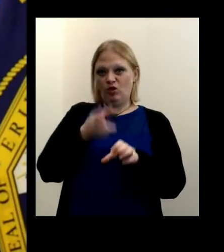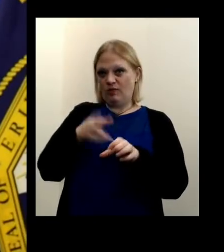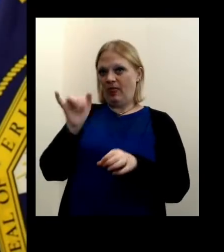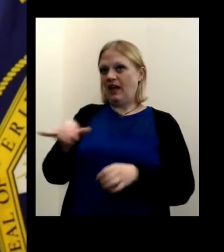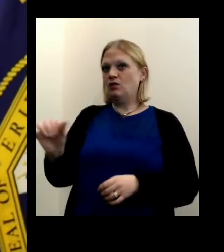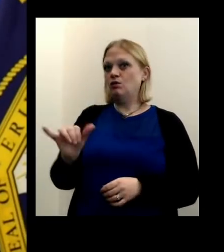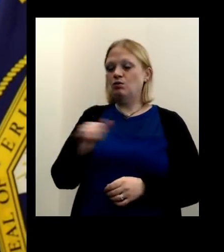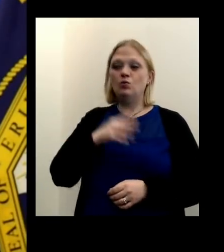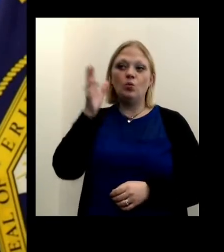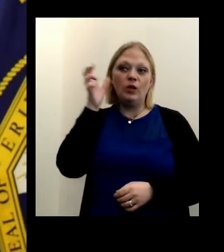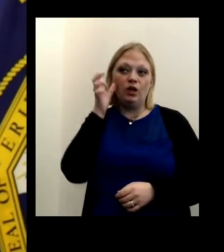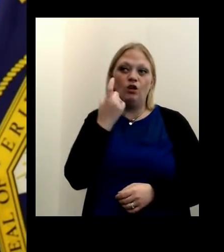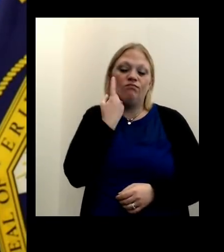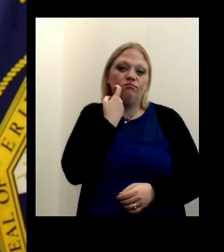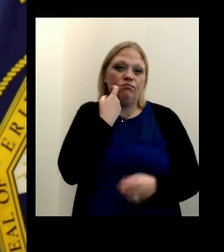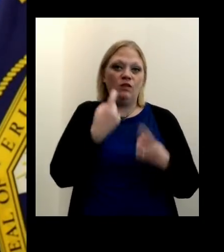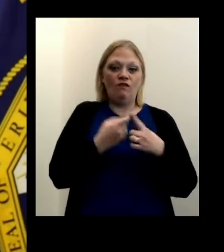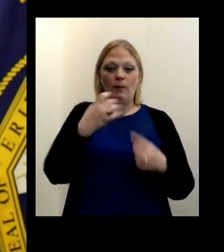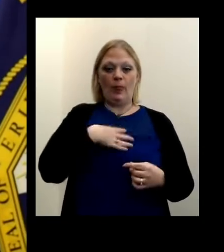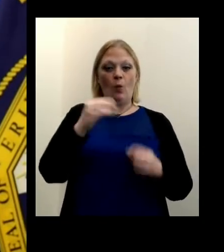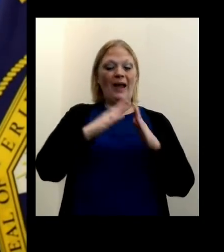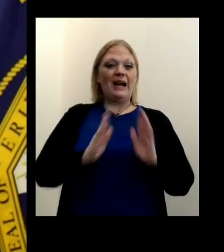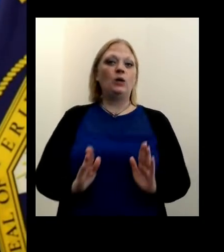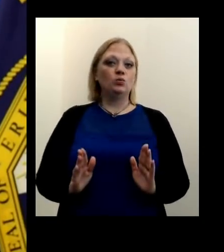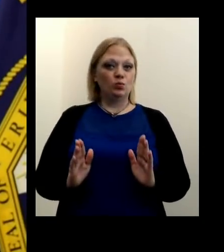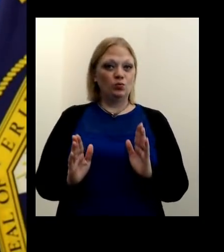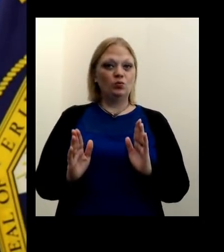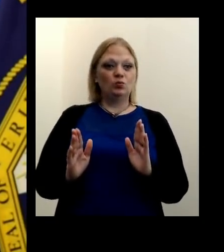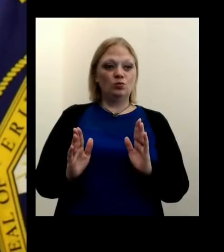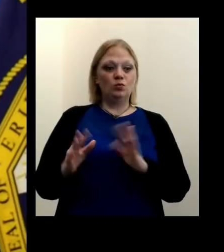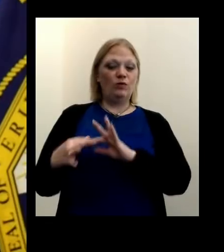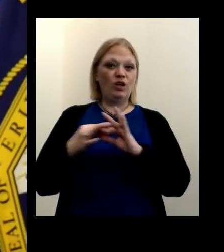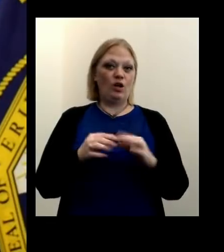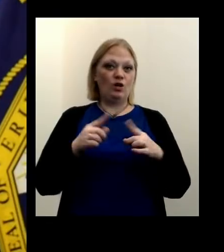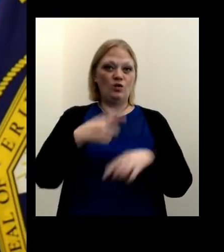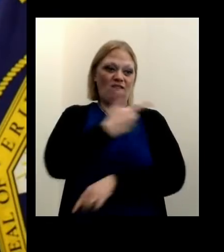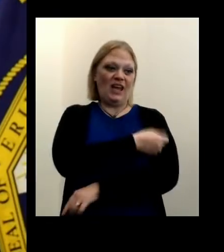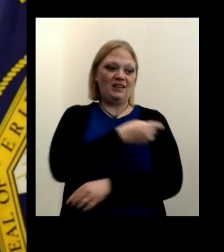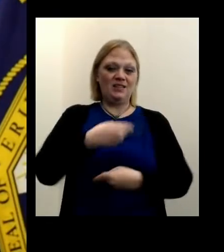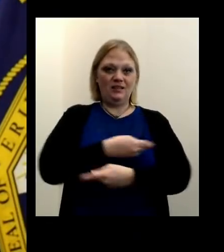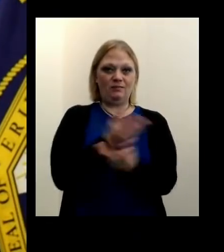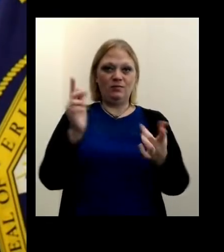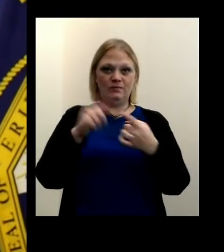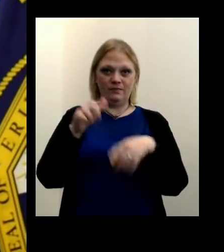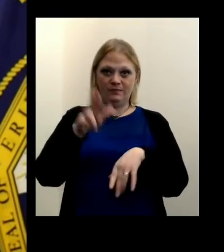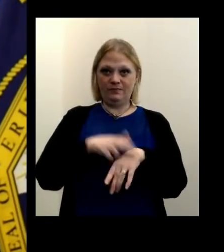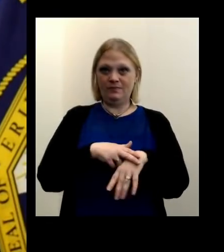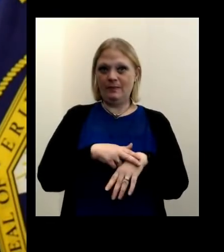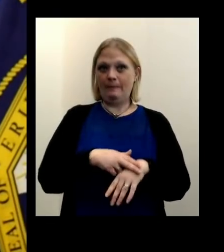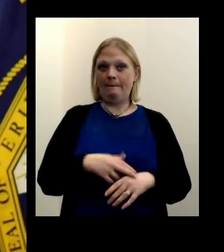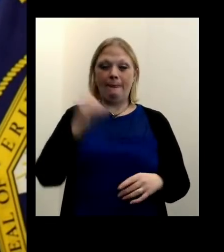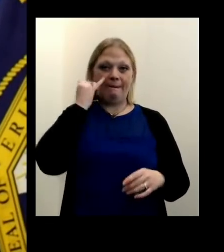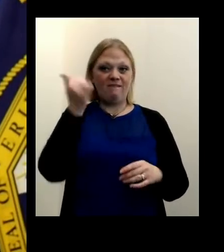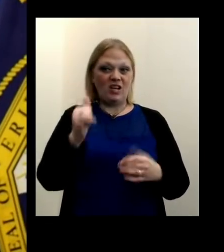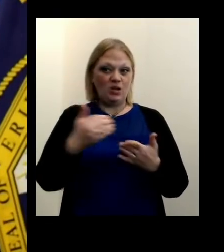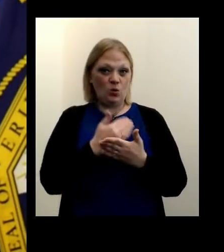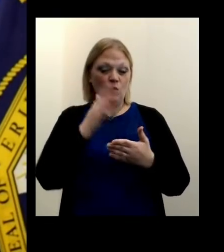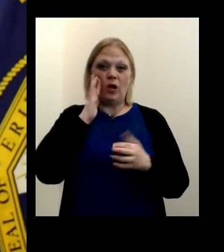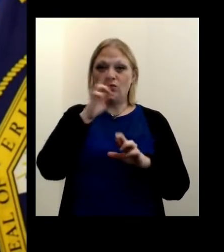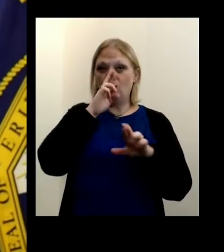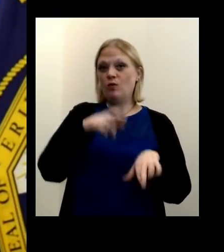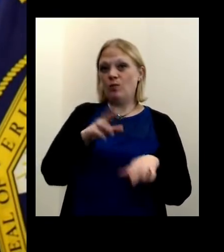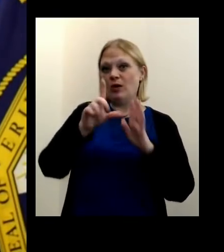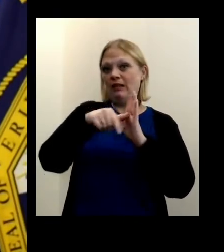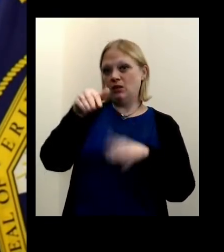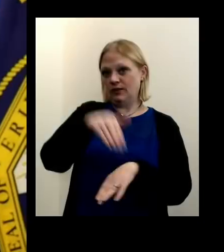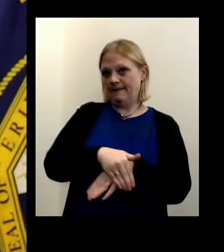to hear what is the latest from the White House with regards to the delivery of vaccine to our nation. And if there's anything new to report, I'll report that out